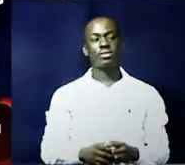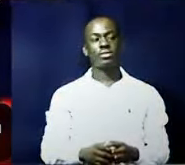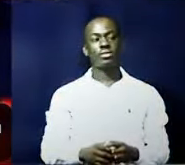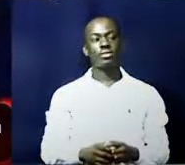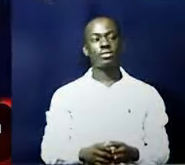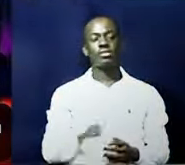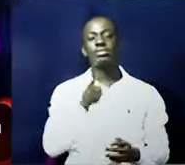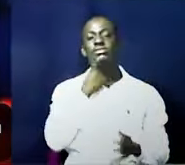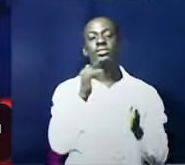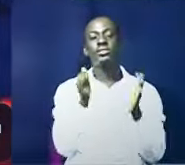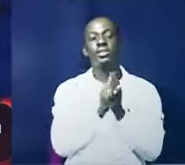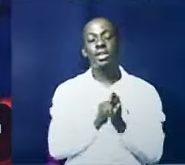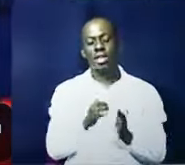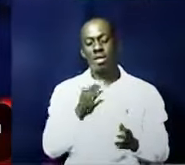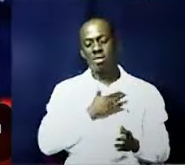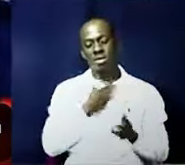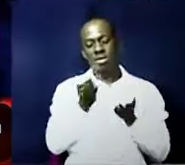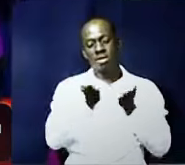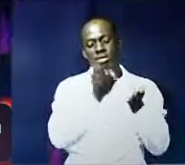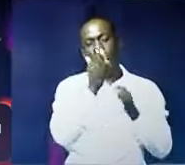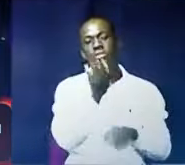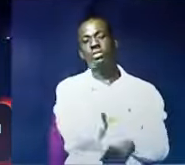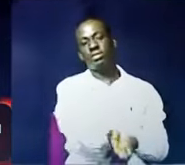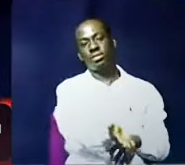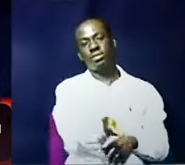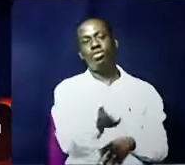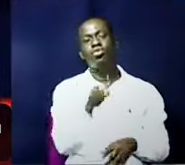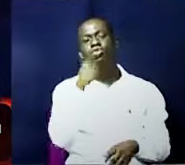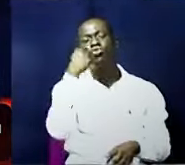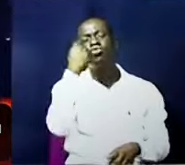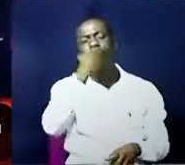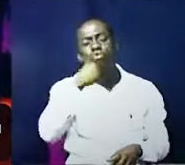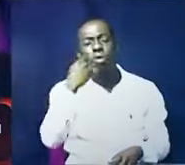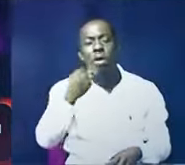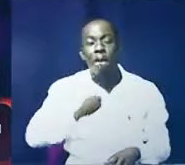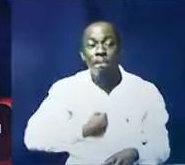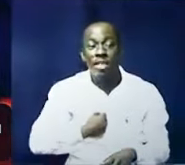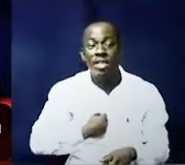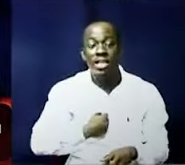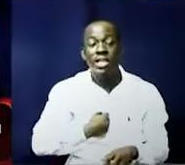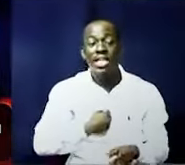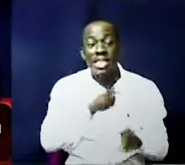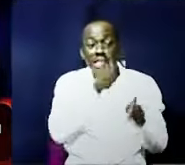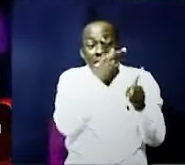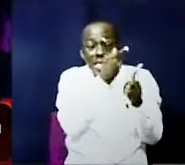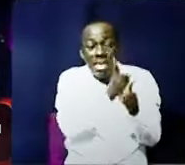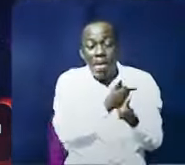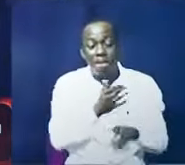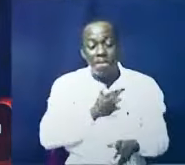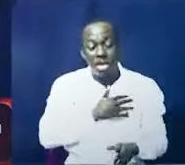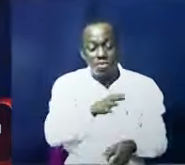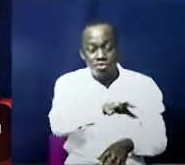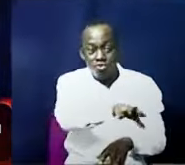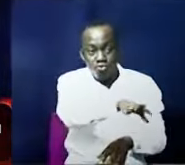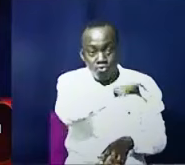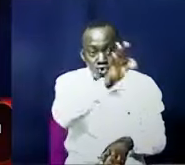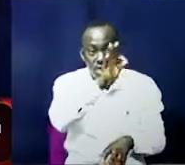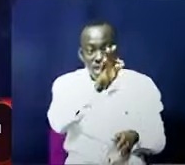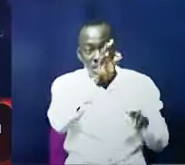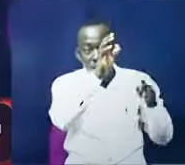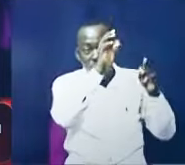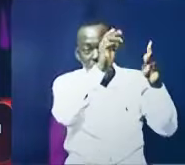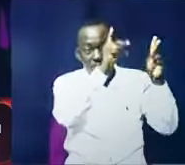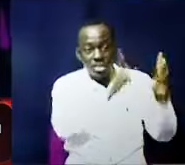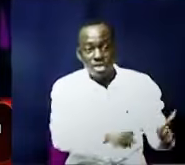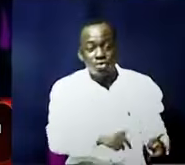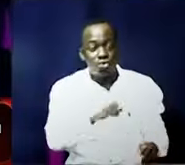Says that here is my servant, whom I uphold, my chosen one, in whom I